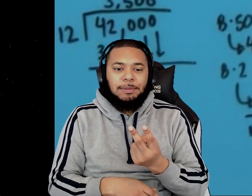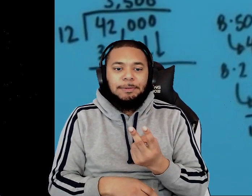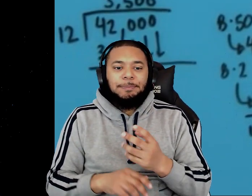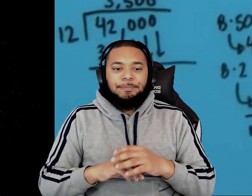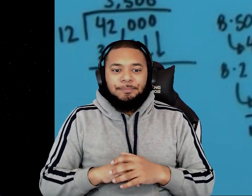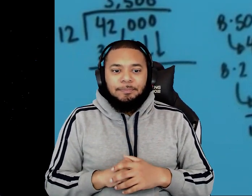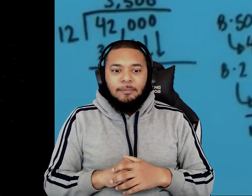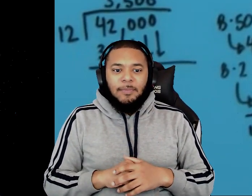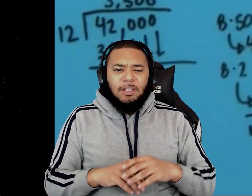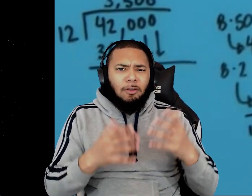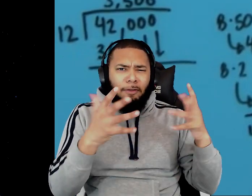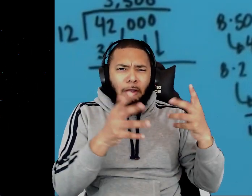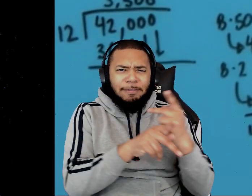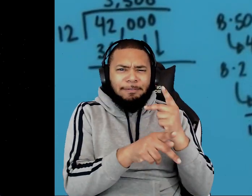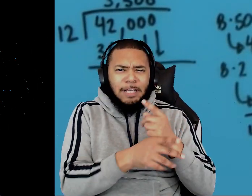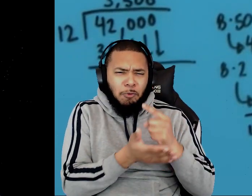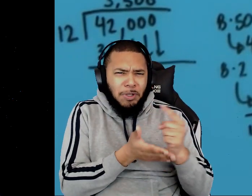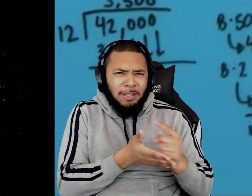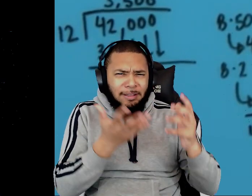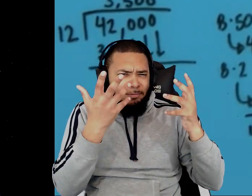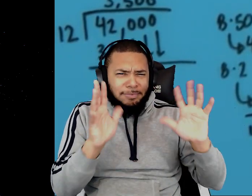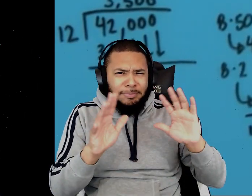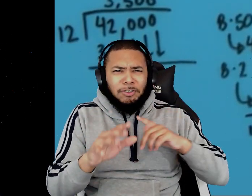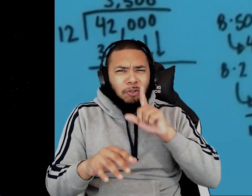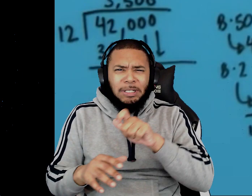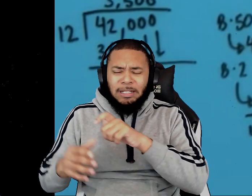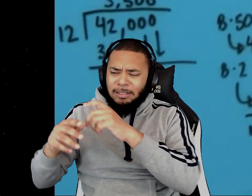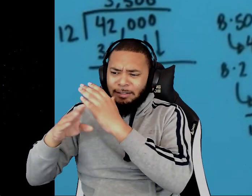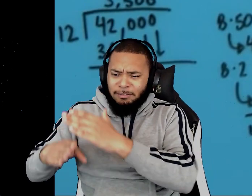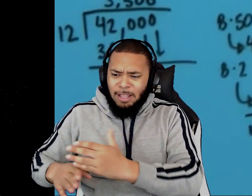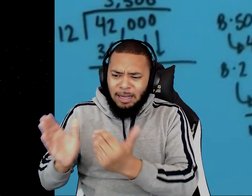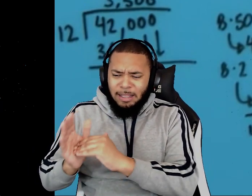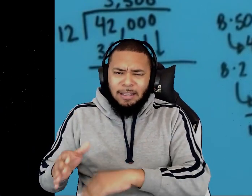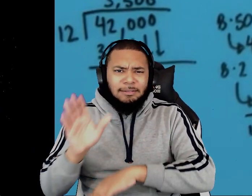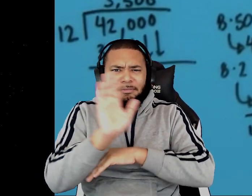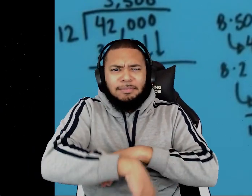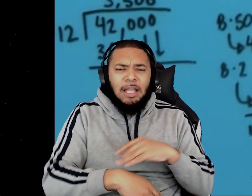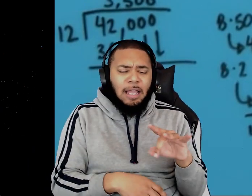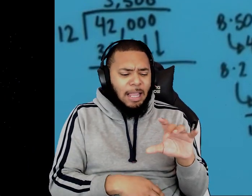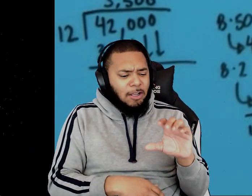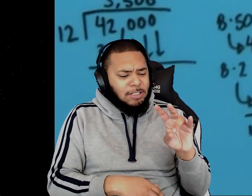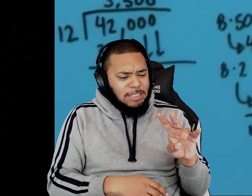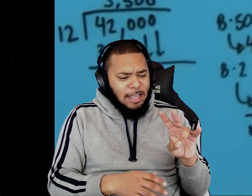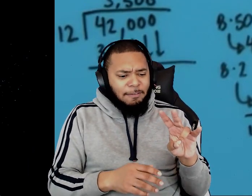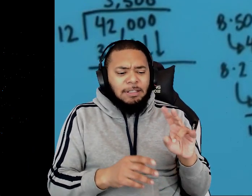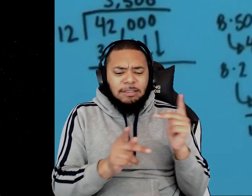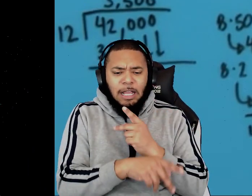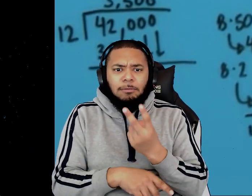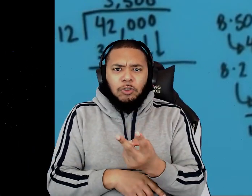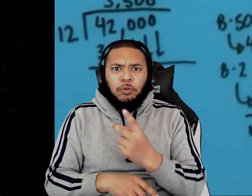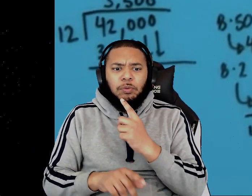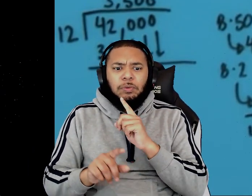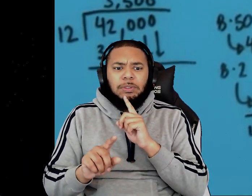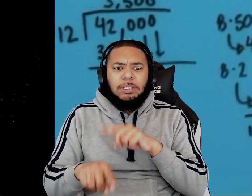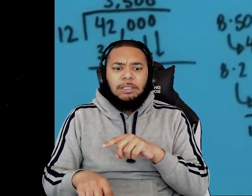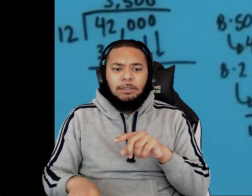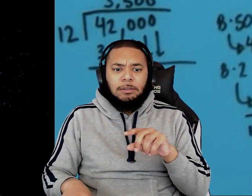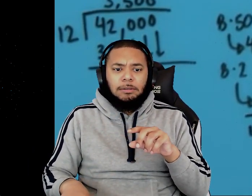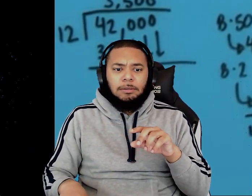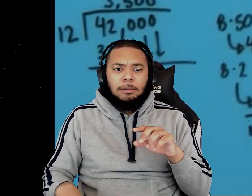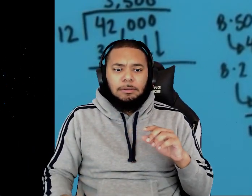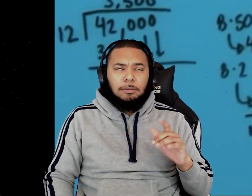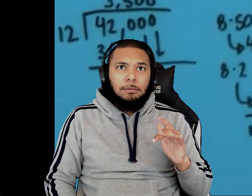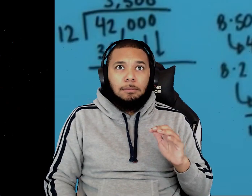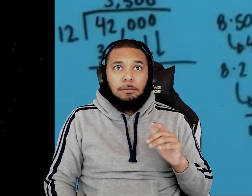don't do more work. It's way easier just to multiply this by 2. 2 times 800 is 1600, and 2 times 7